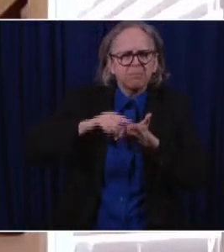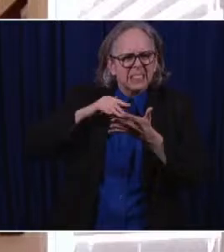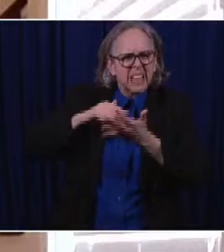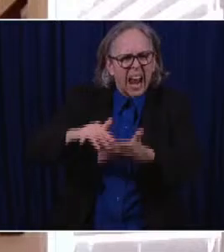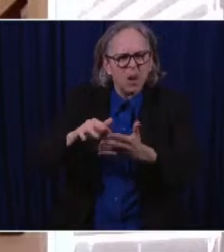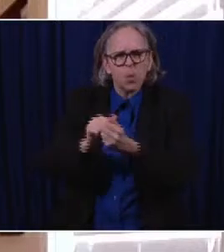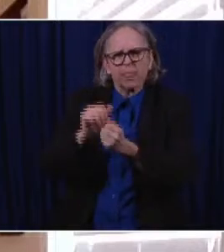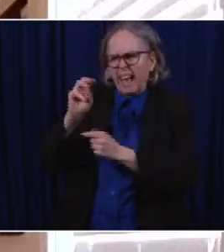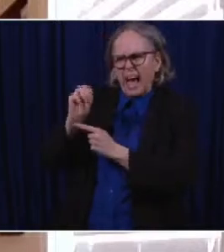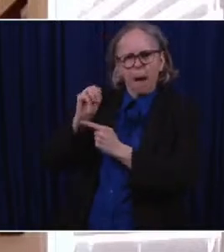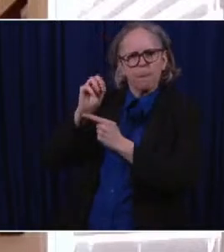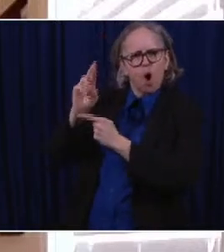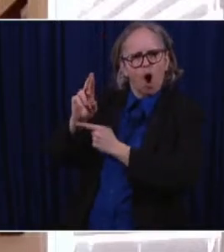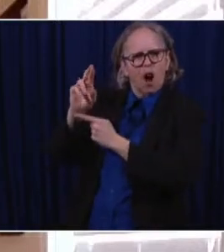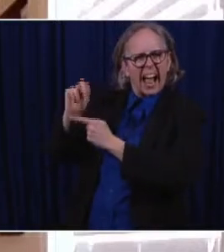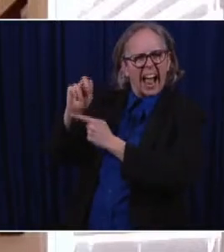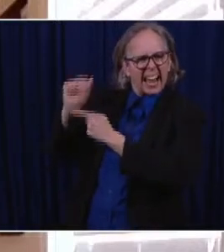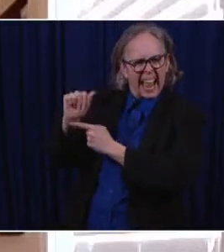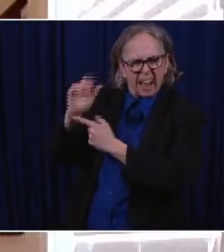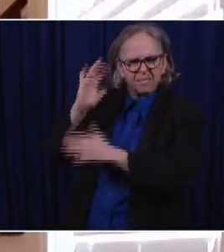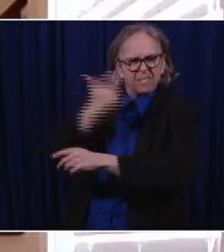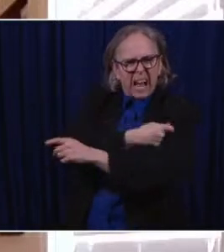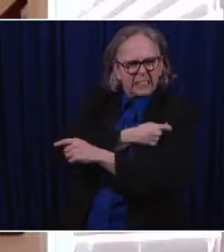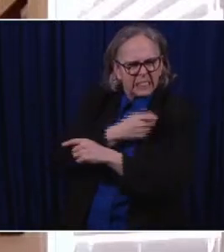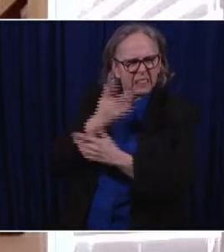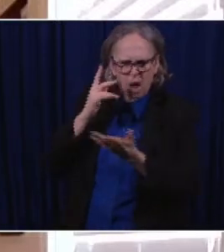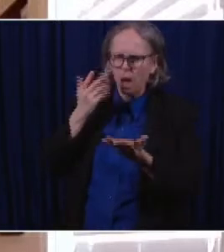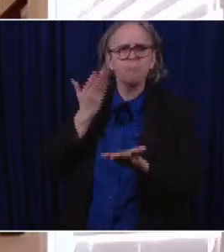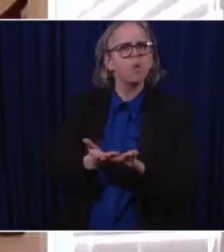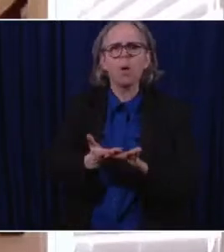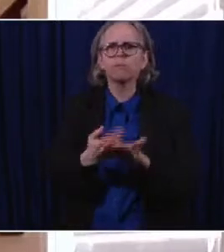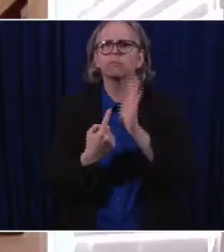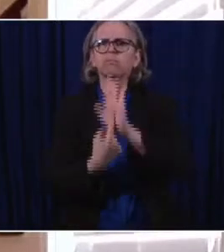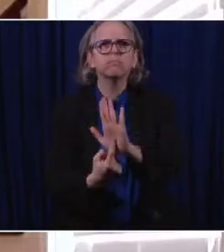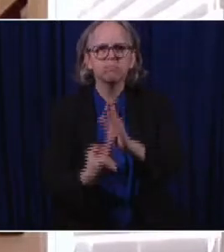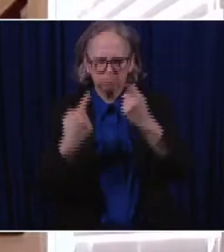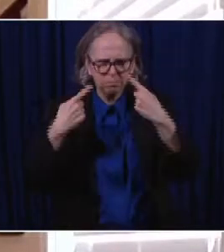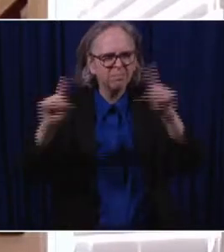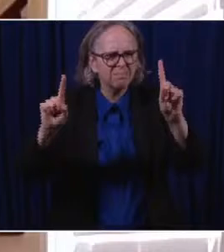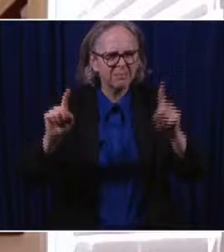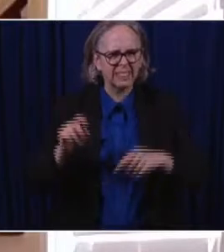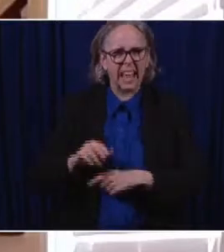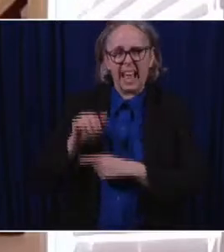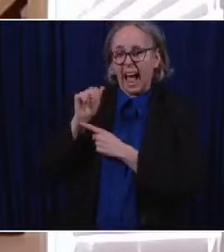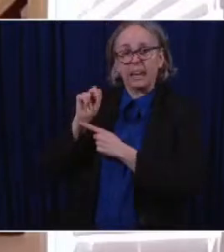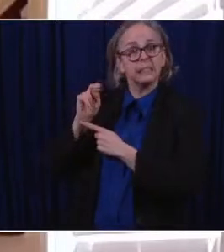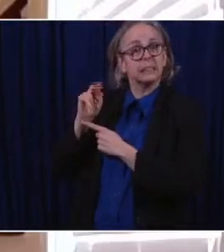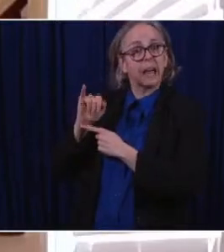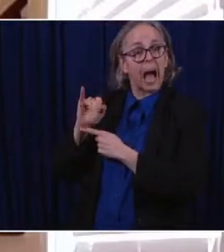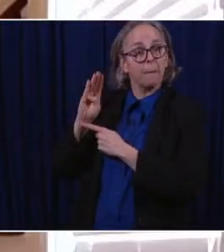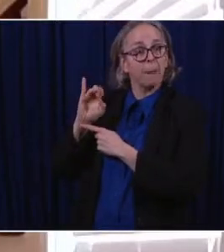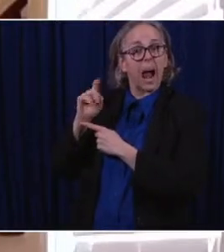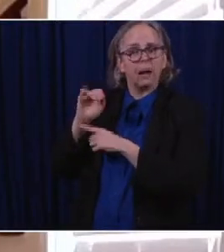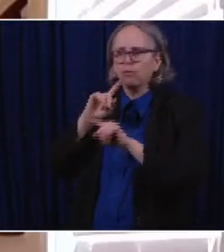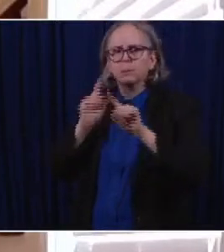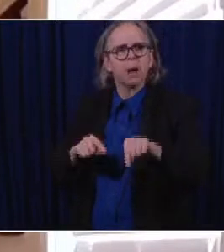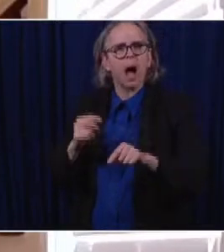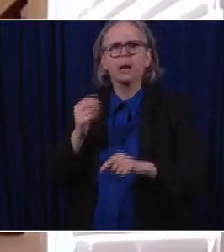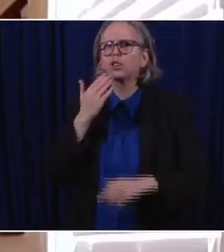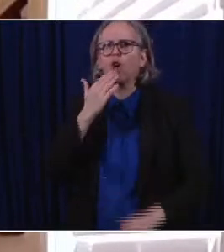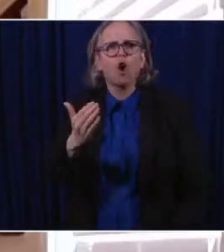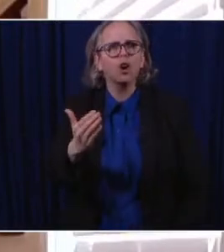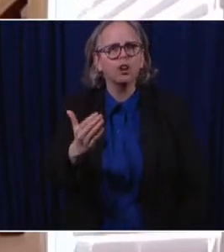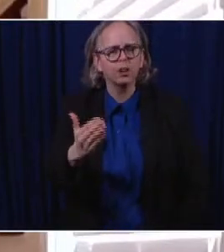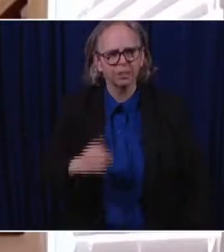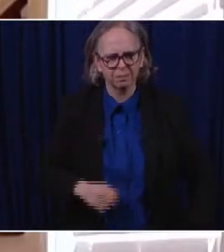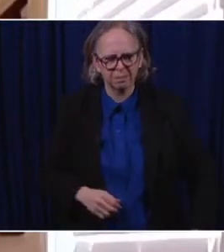they have very good antibody responses when measured in the laboratory. And then secondly, the data that